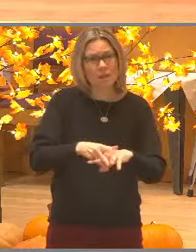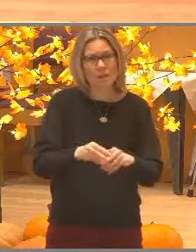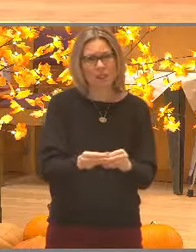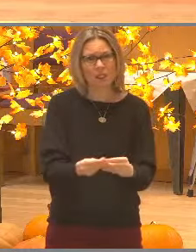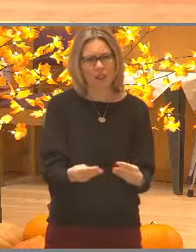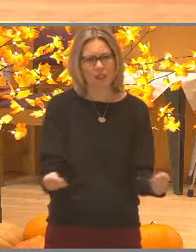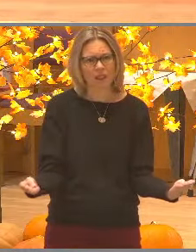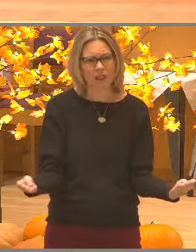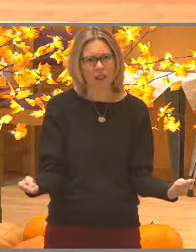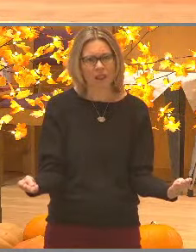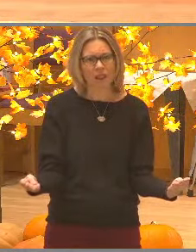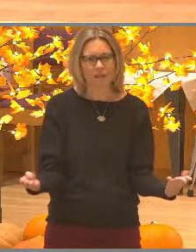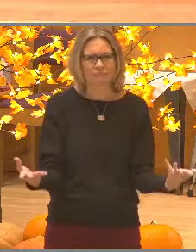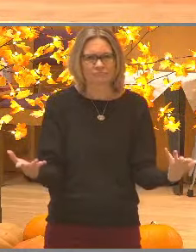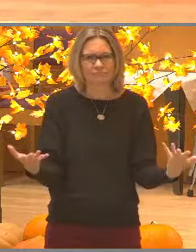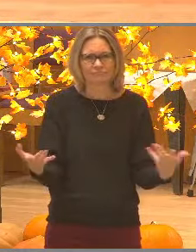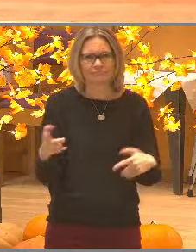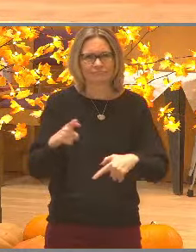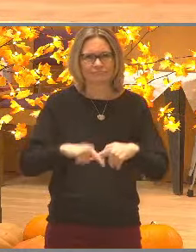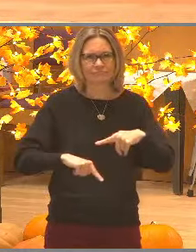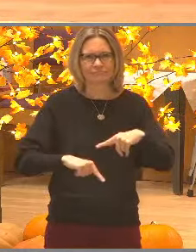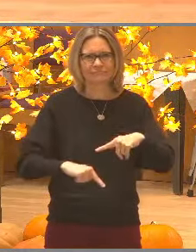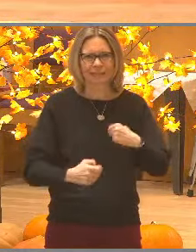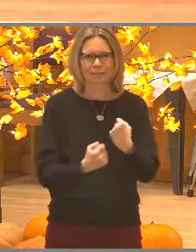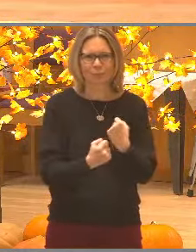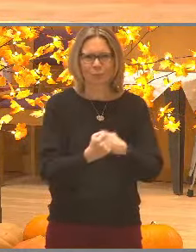hold the ground together anymore. And when the